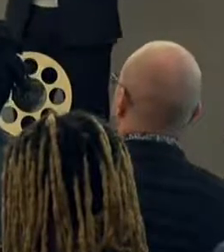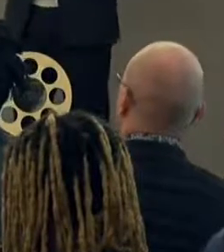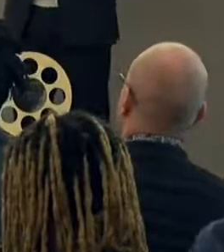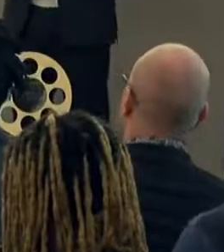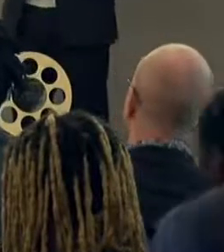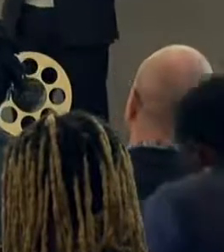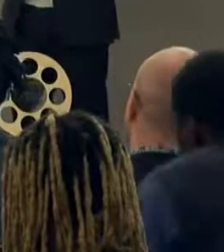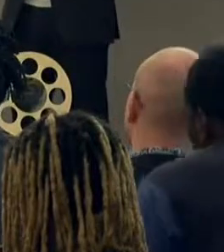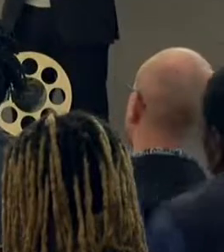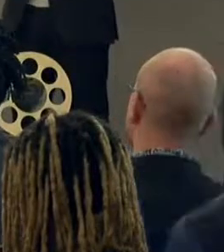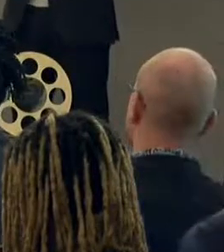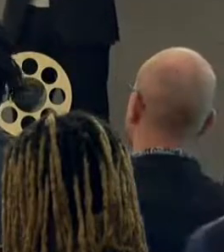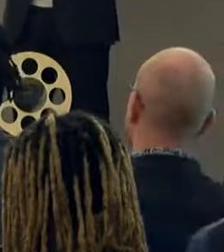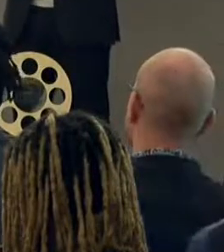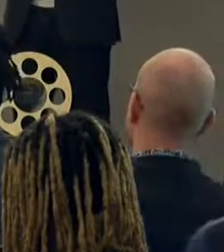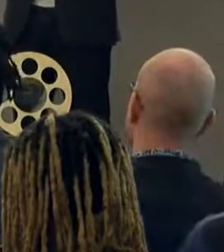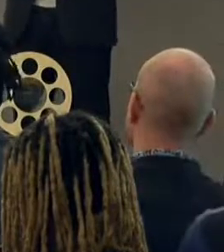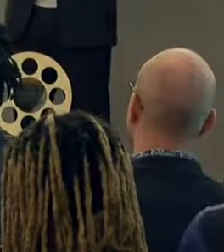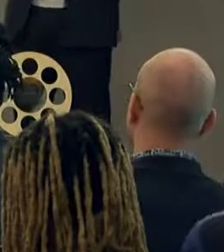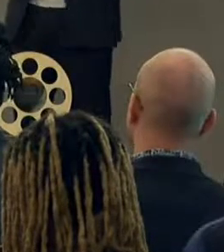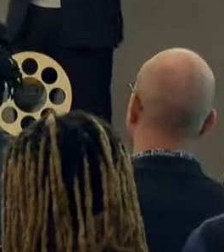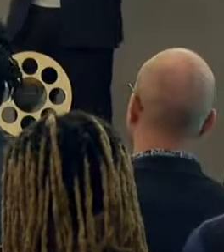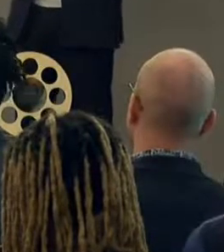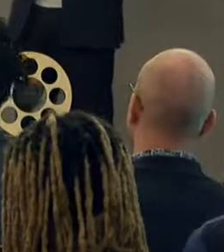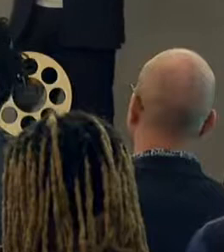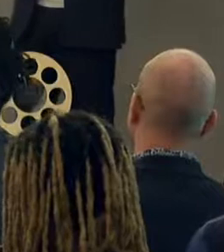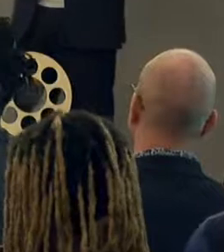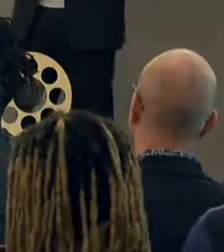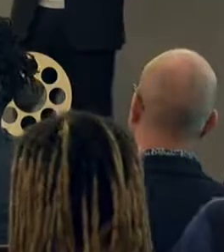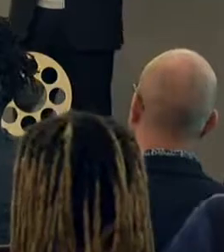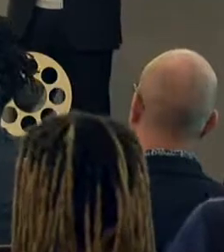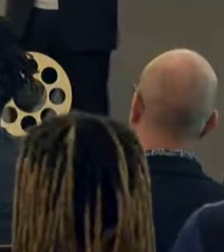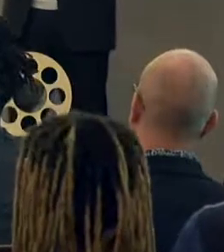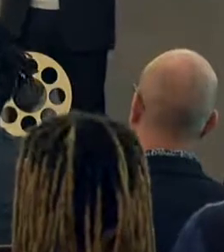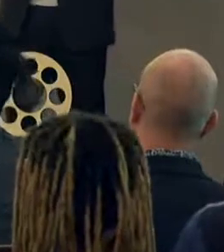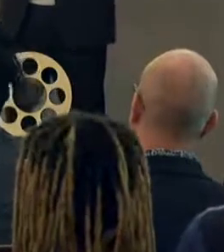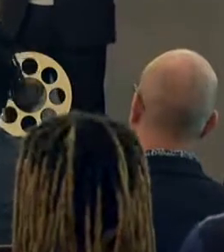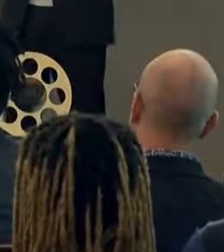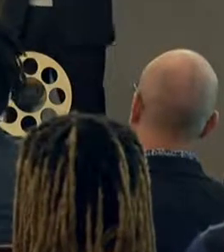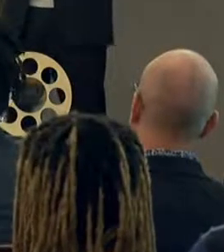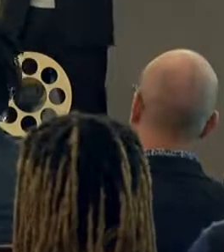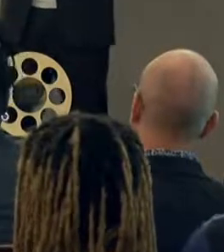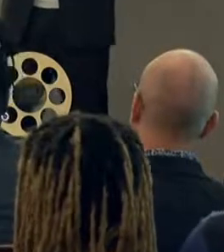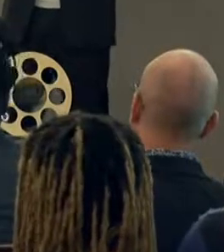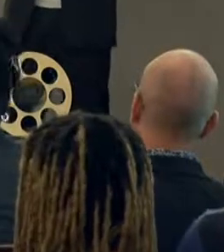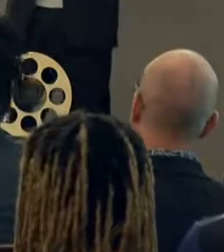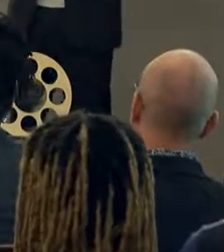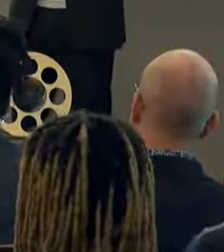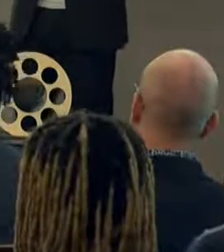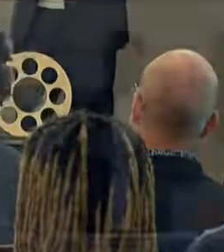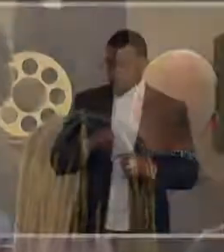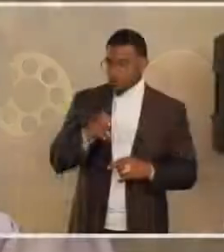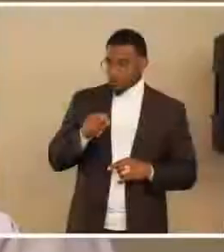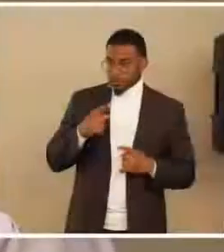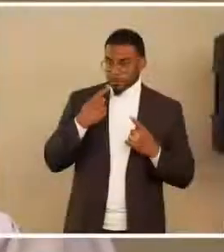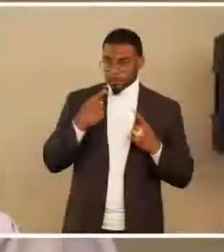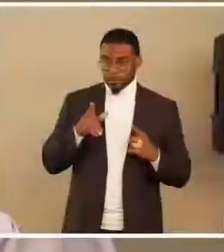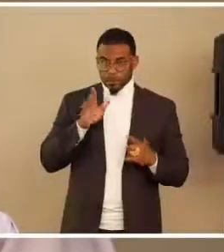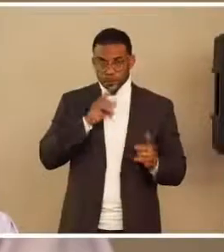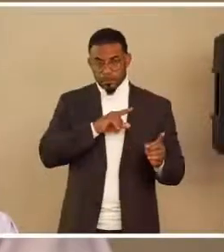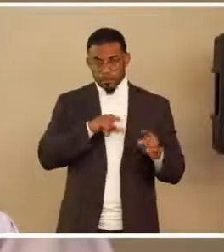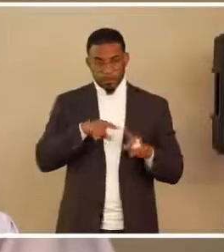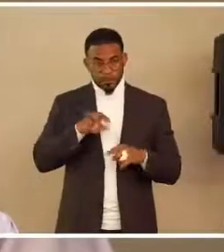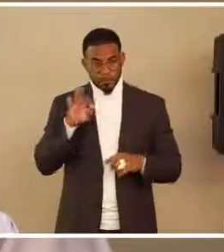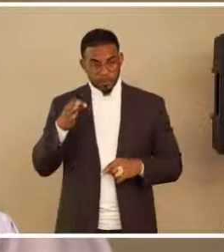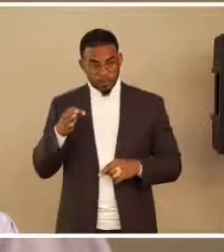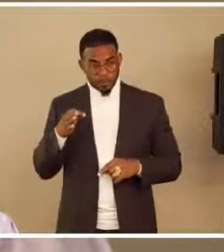BET. Perhaps you can share with the yes. audience. Yes, so, when BET announced, when BET announced that they were